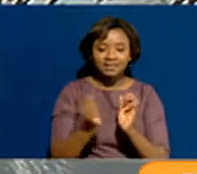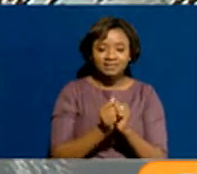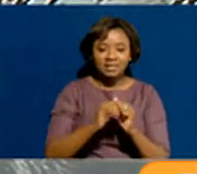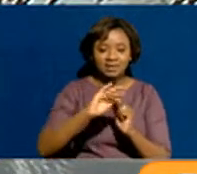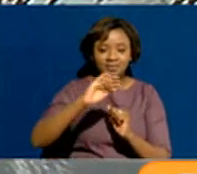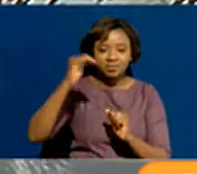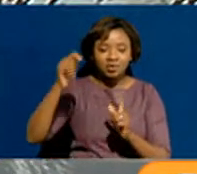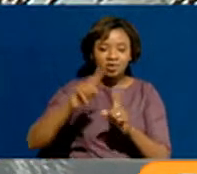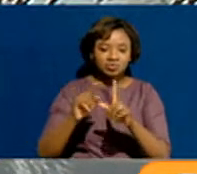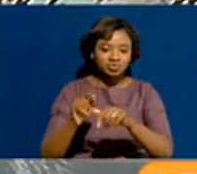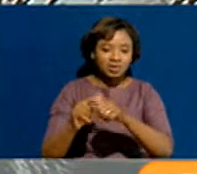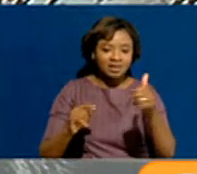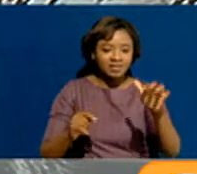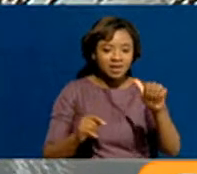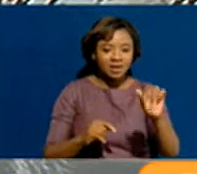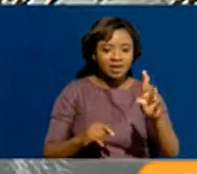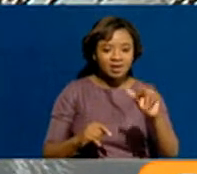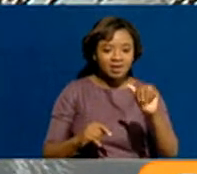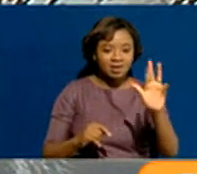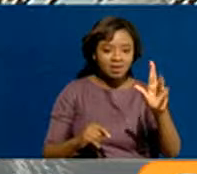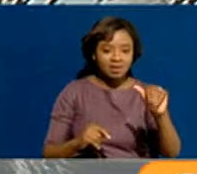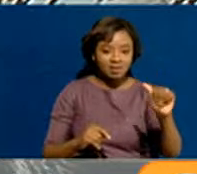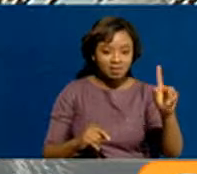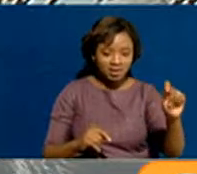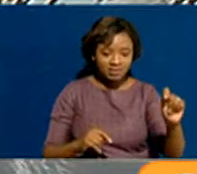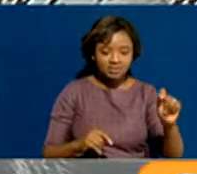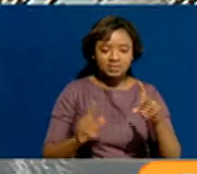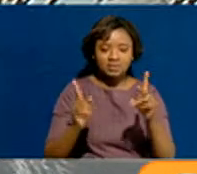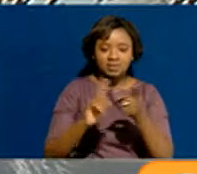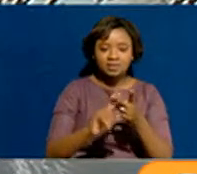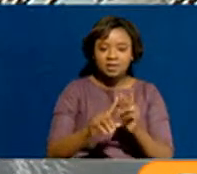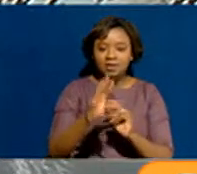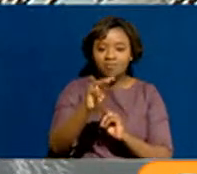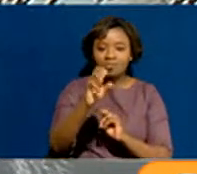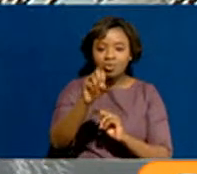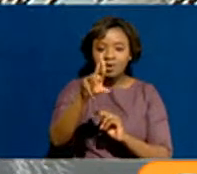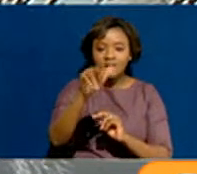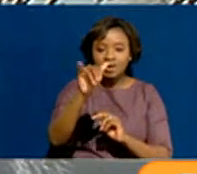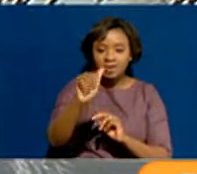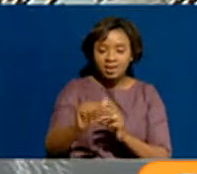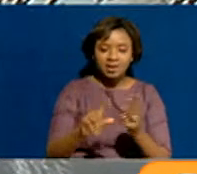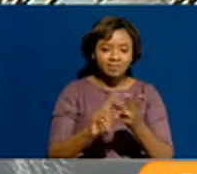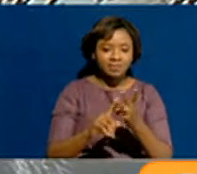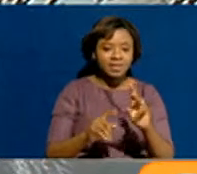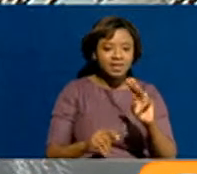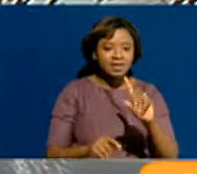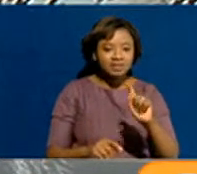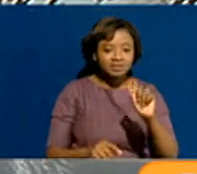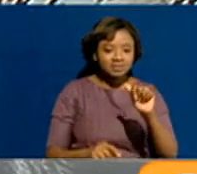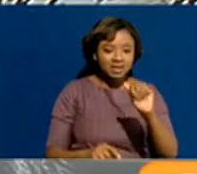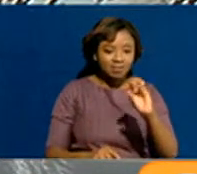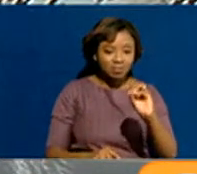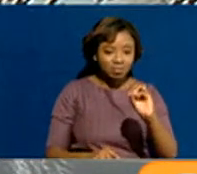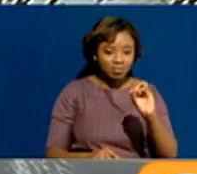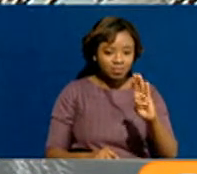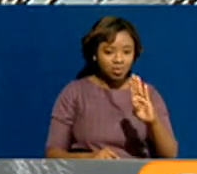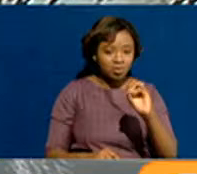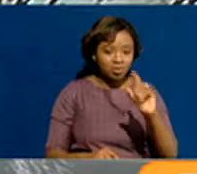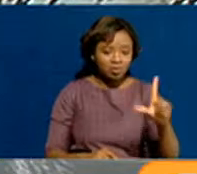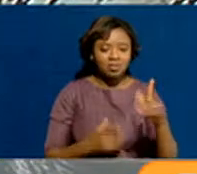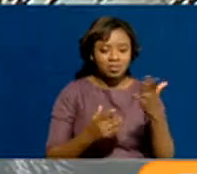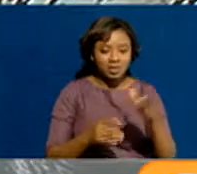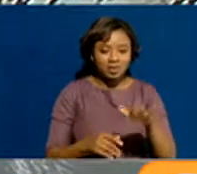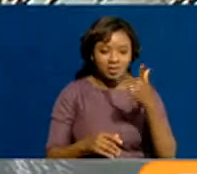Ararat in eastern Turkey, Mount Moriah and Mount Tabor in Israel, rounding off the list of